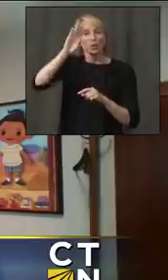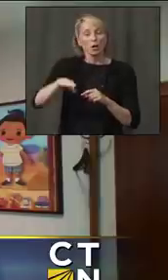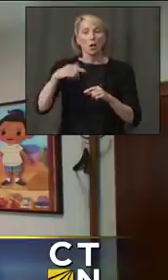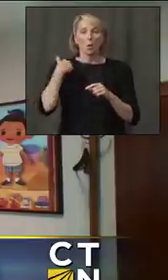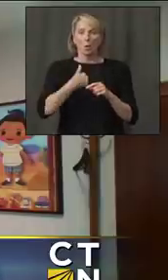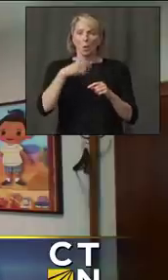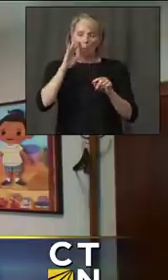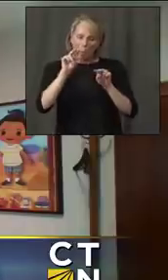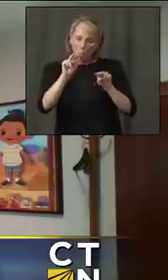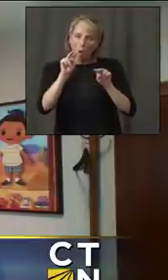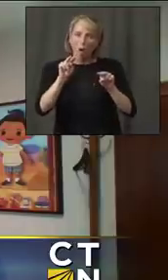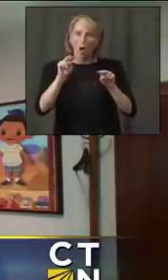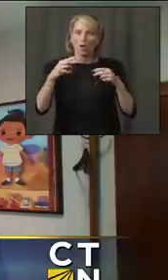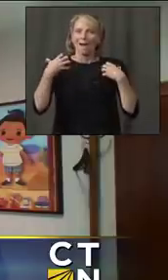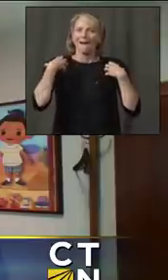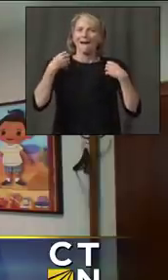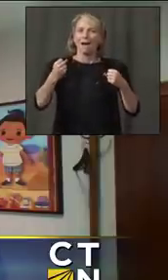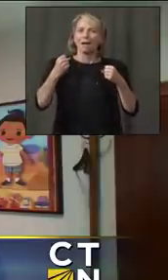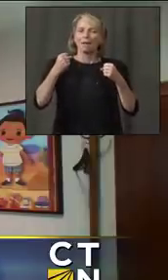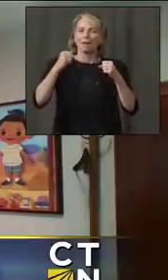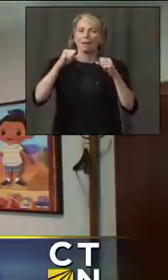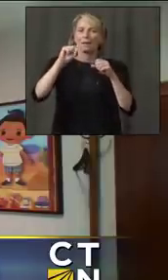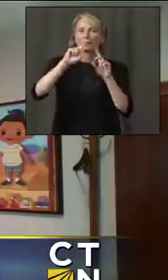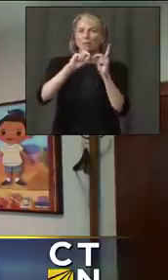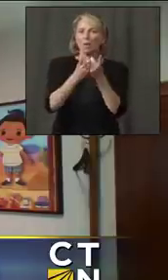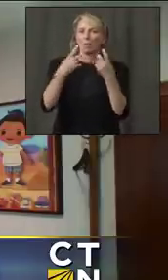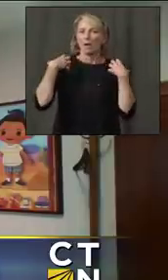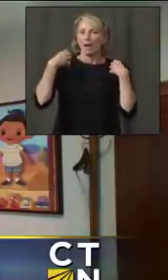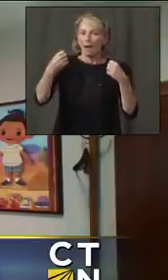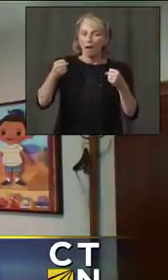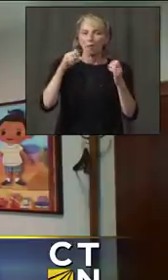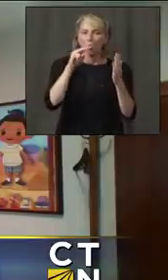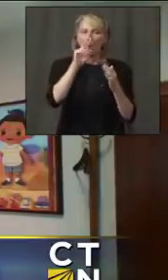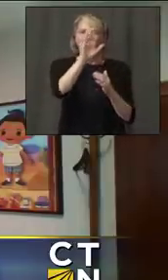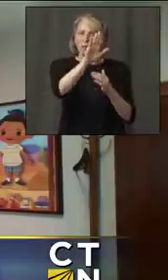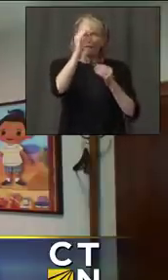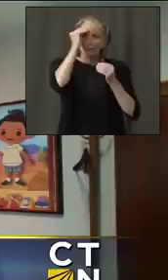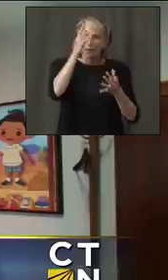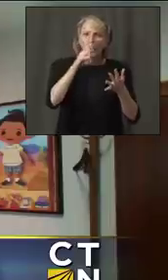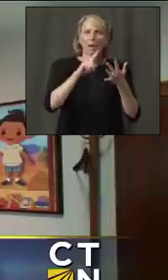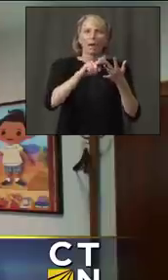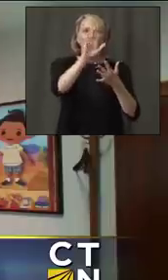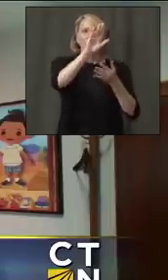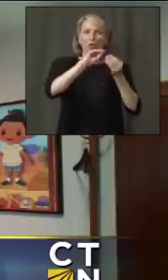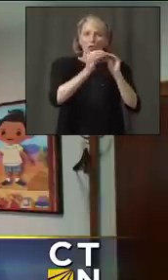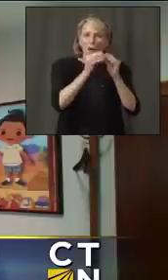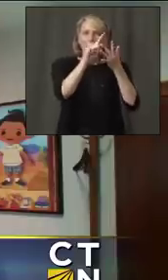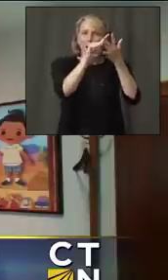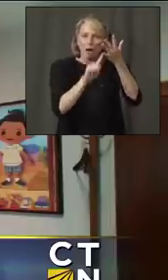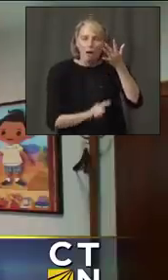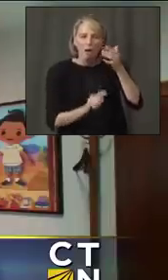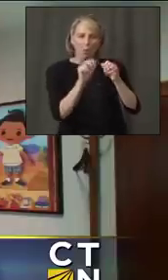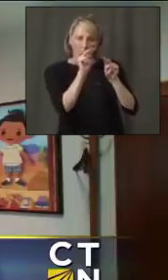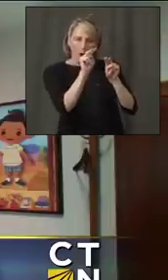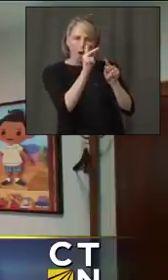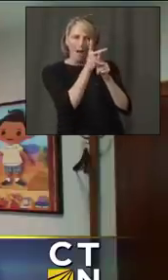state of Connecticut, and we're working closely with the Department of Public Health to make sure that our plan is responsive to the needs of